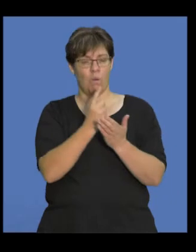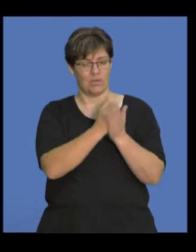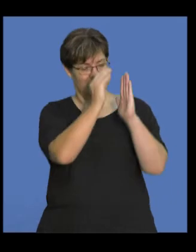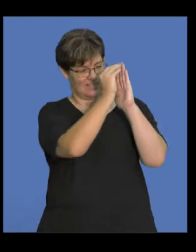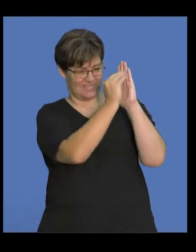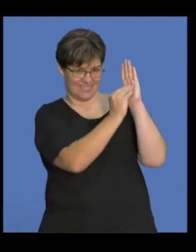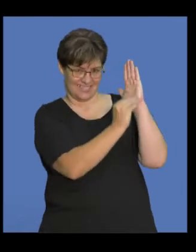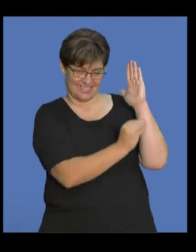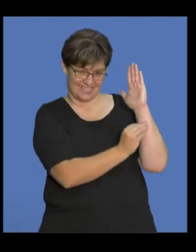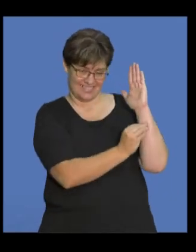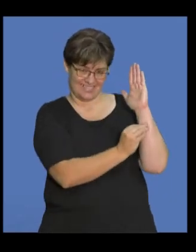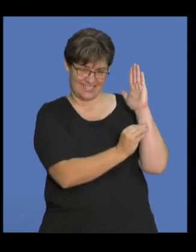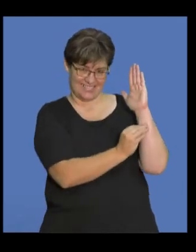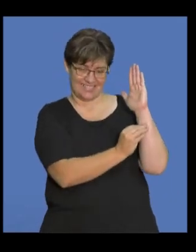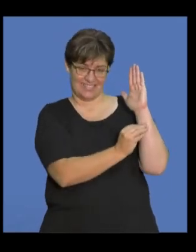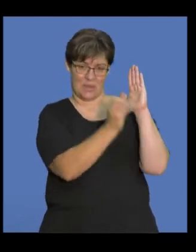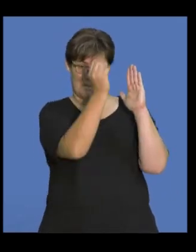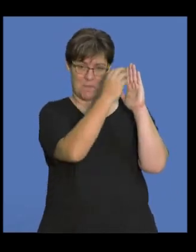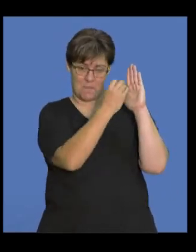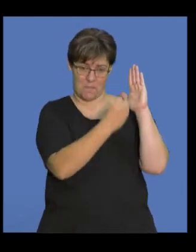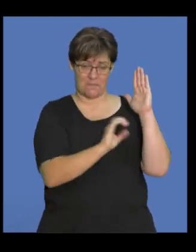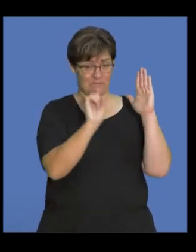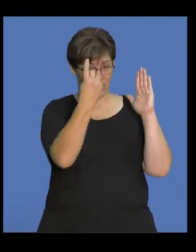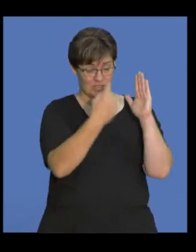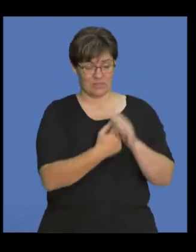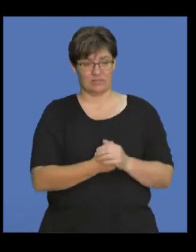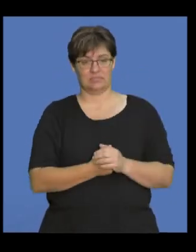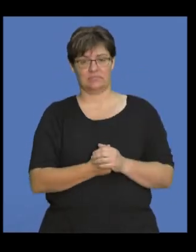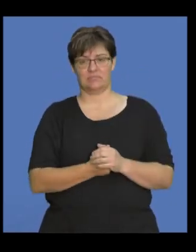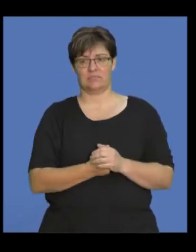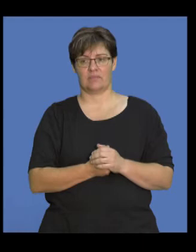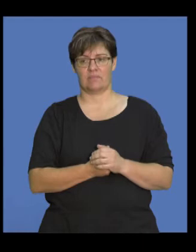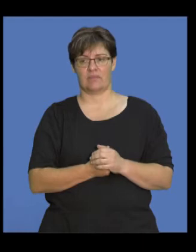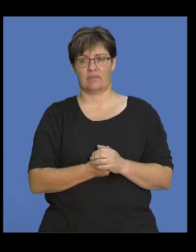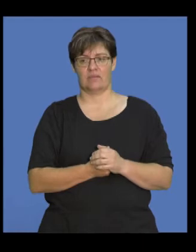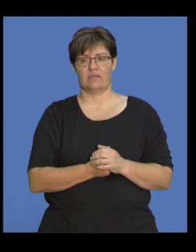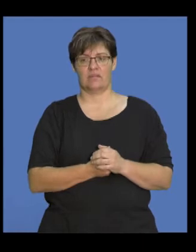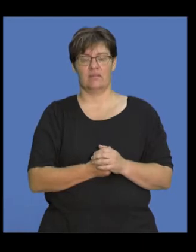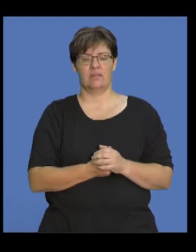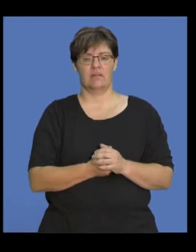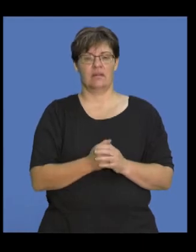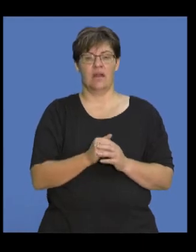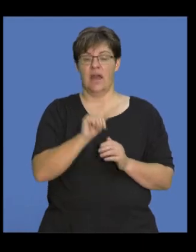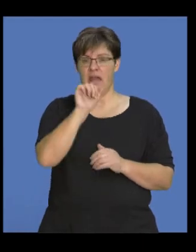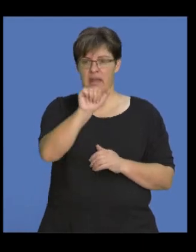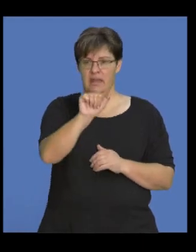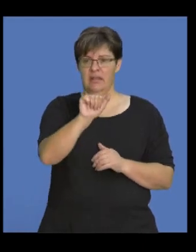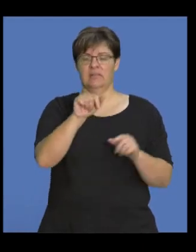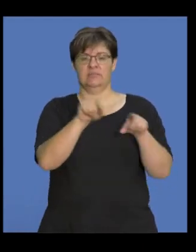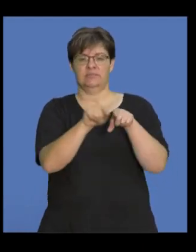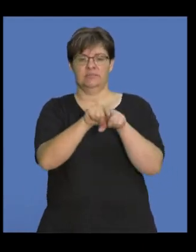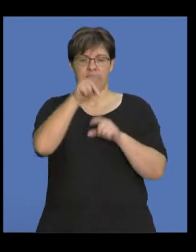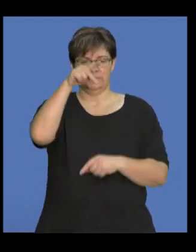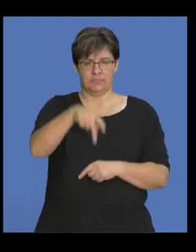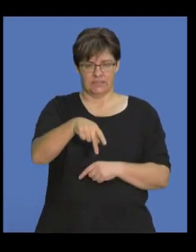my data that I need to write. So this is A is equals to P into